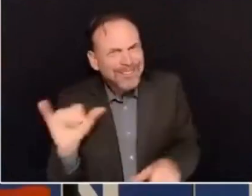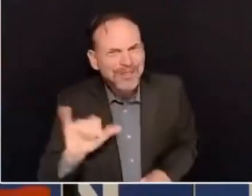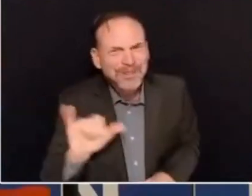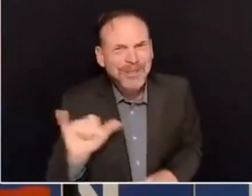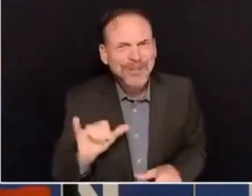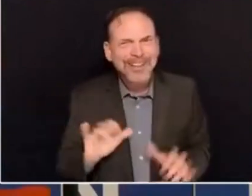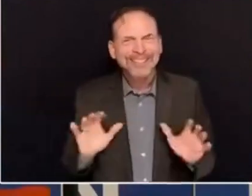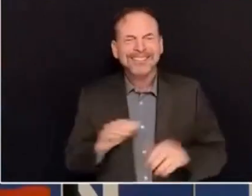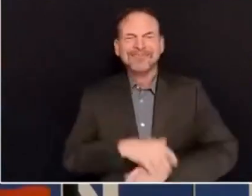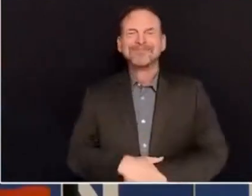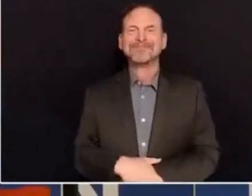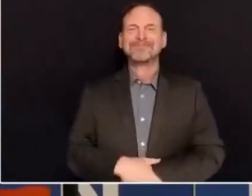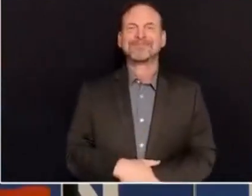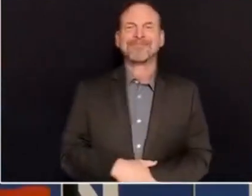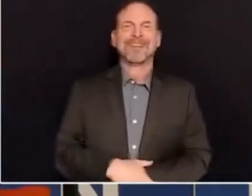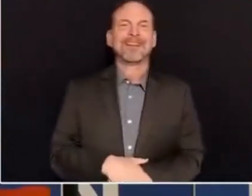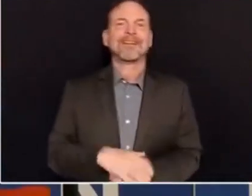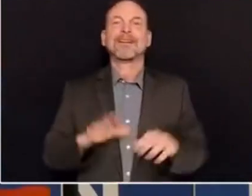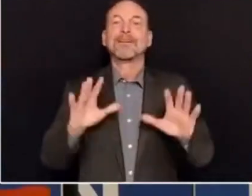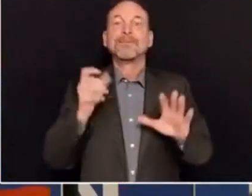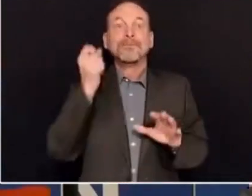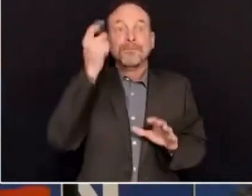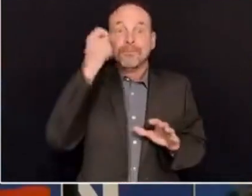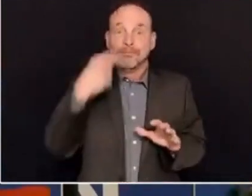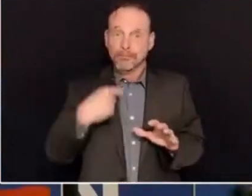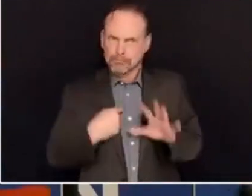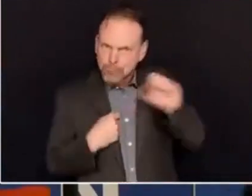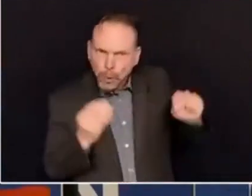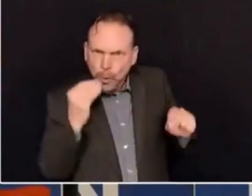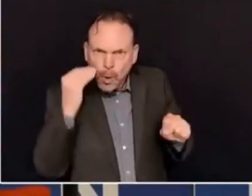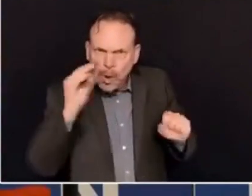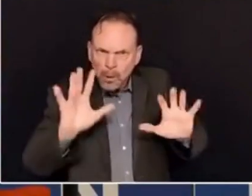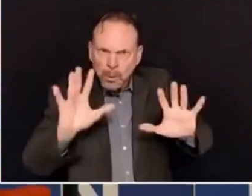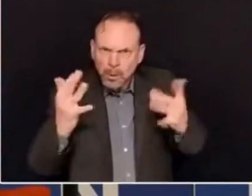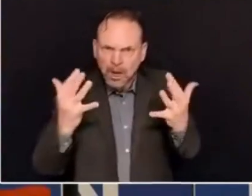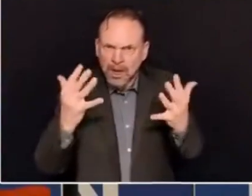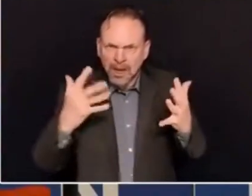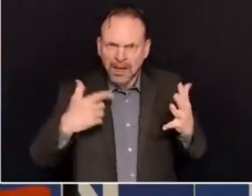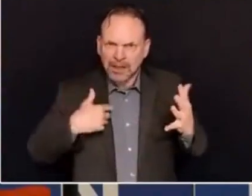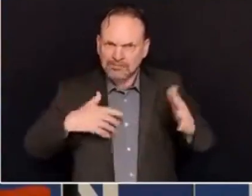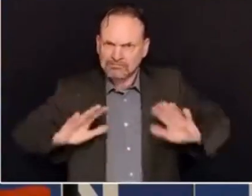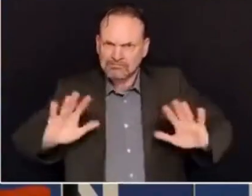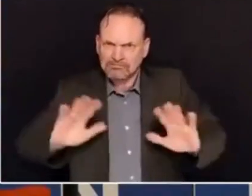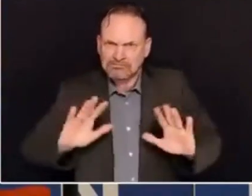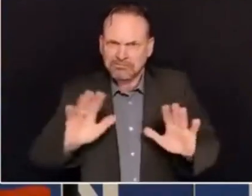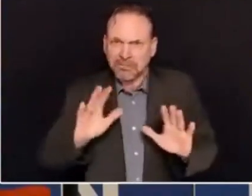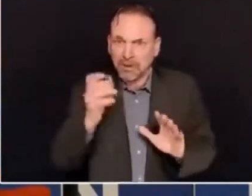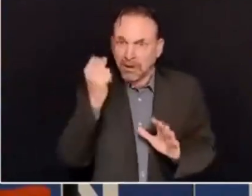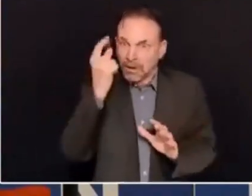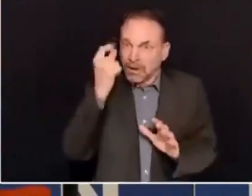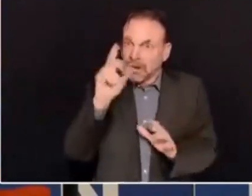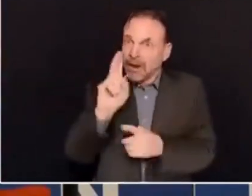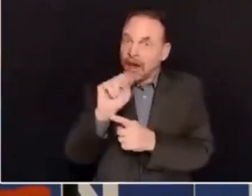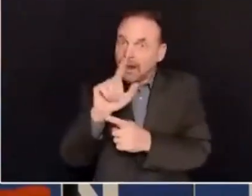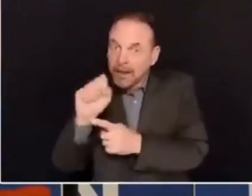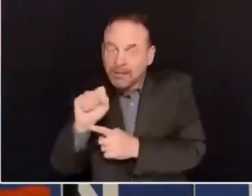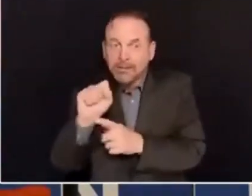I'm not going home unless I get one sign, and that is Motown is Joetown, and it is.